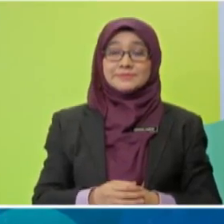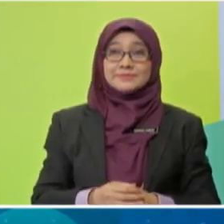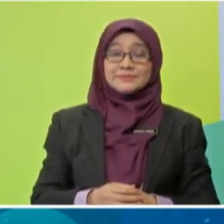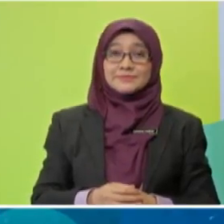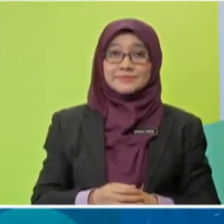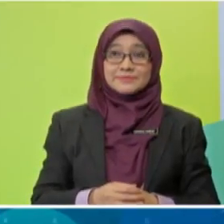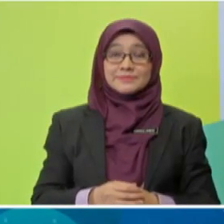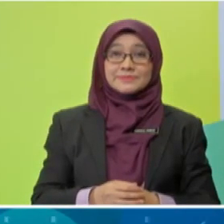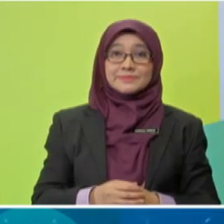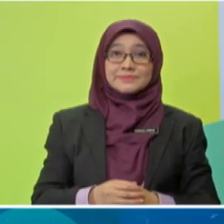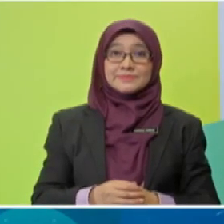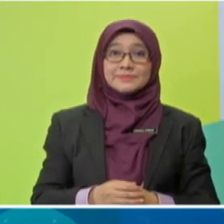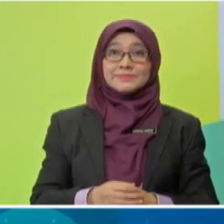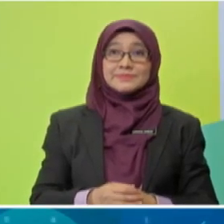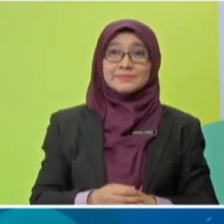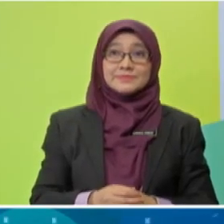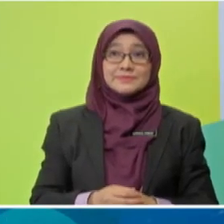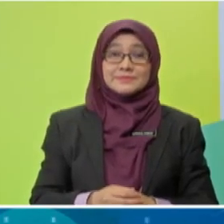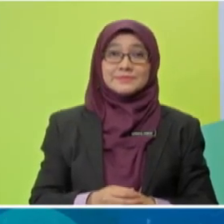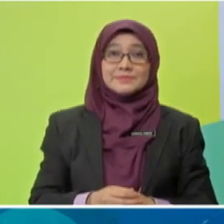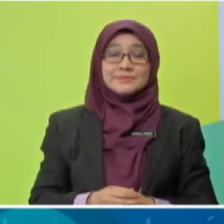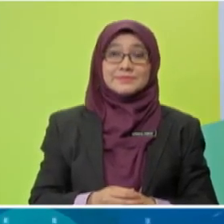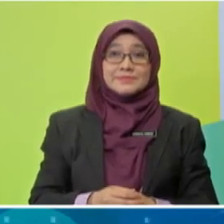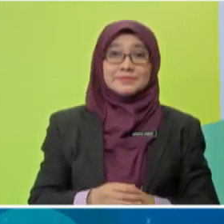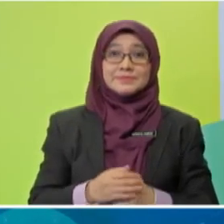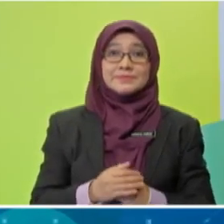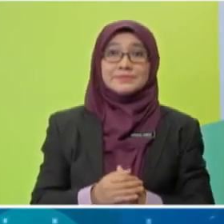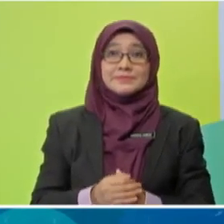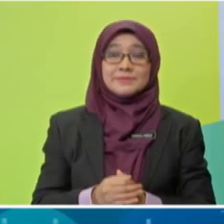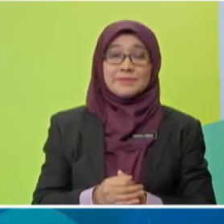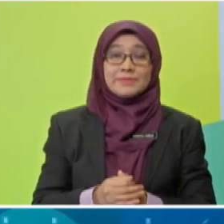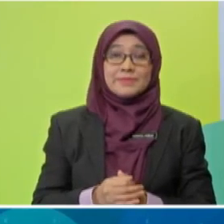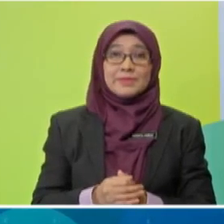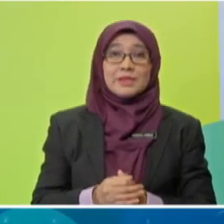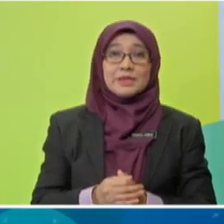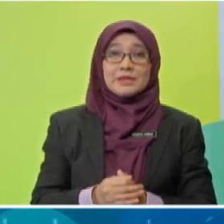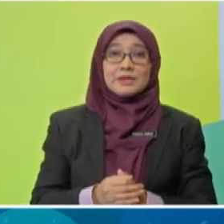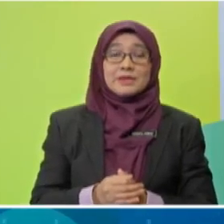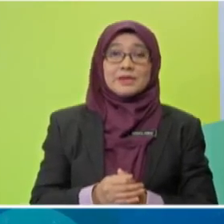Okay, who's answering? Can you raise your hand when you want to answer so we'll see you better?